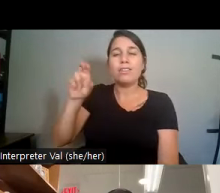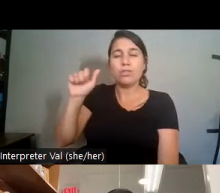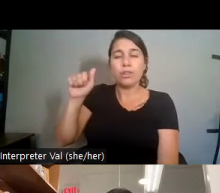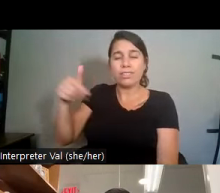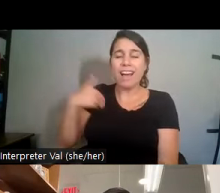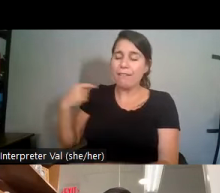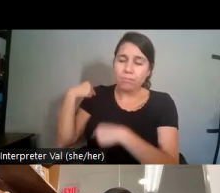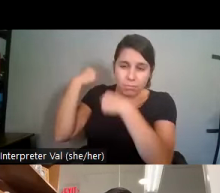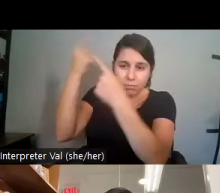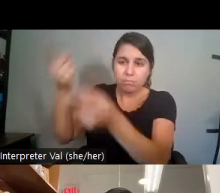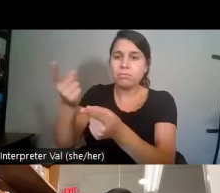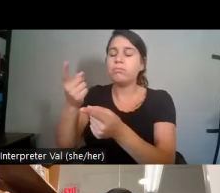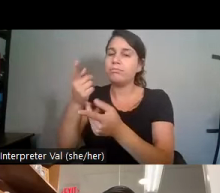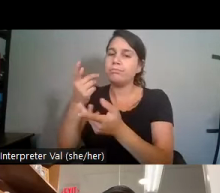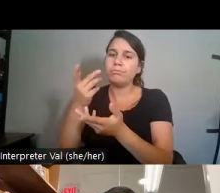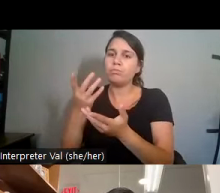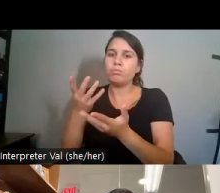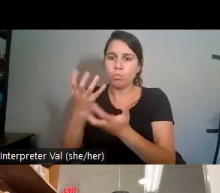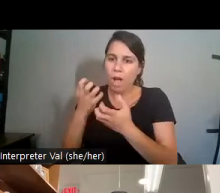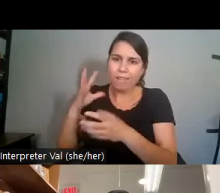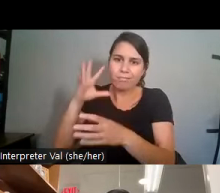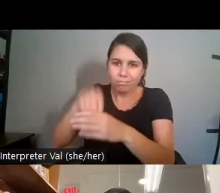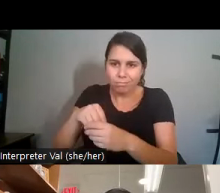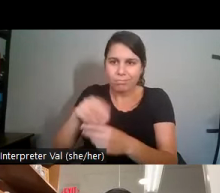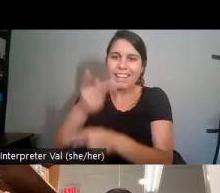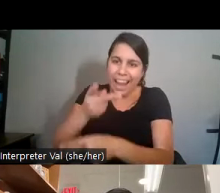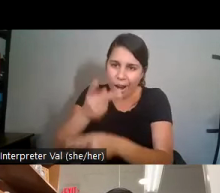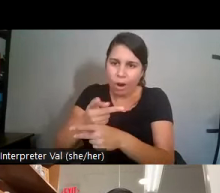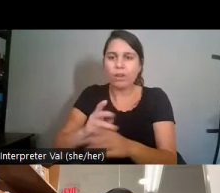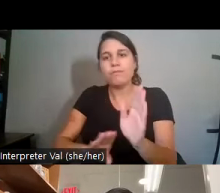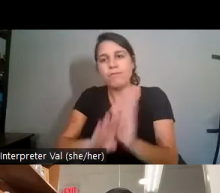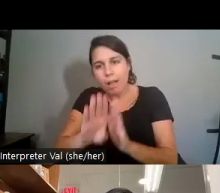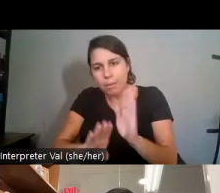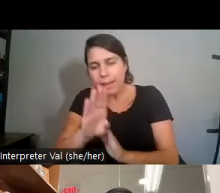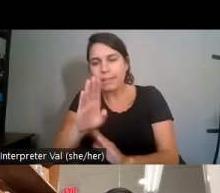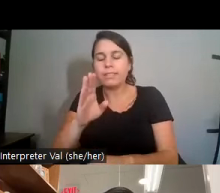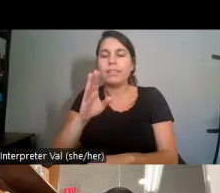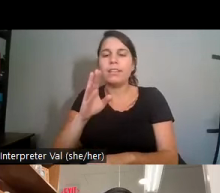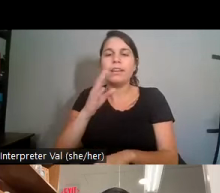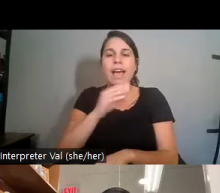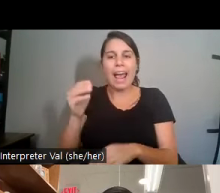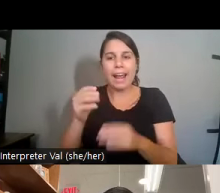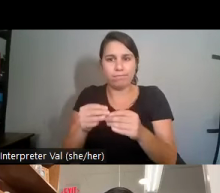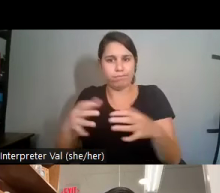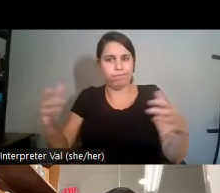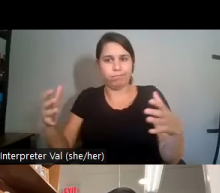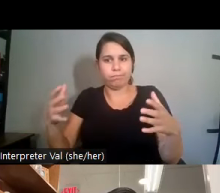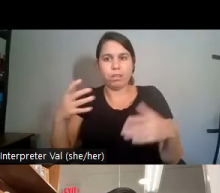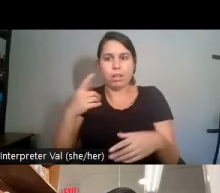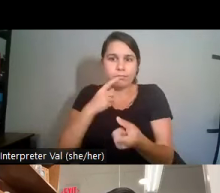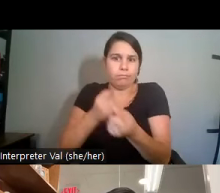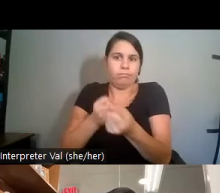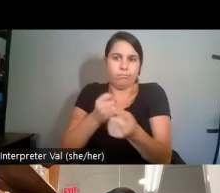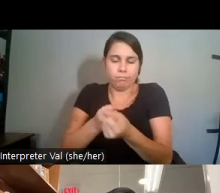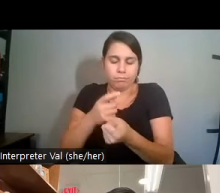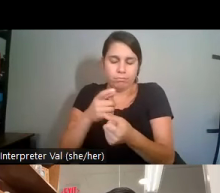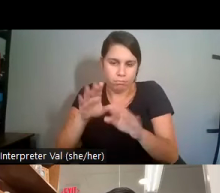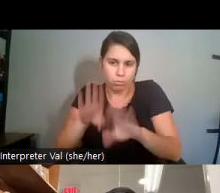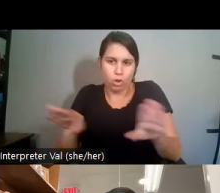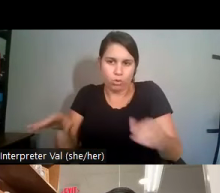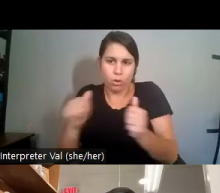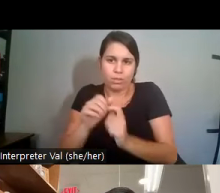longstanding interest in the care and development and health and the growth of children with disabilities and special healthcare needs,